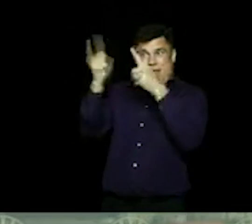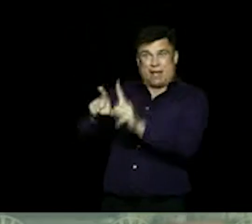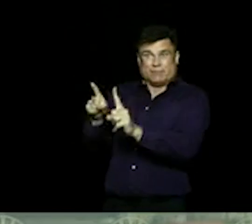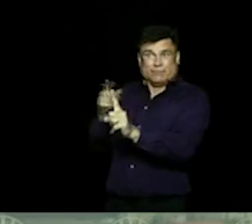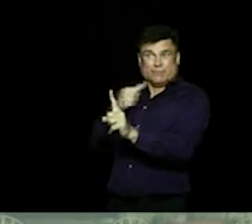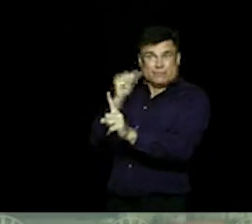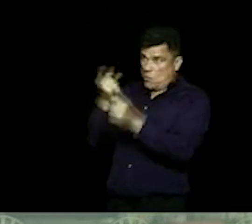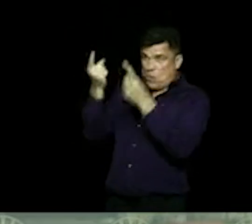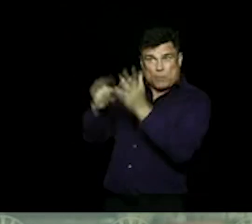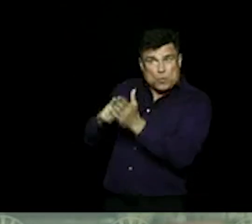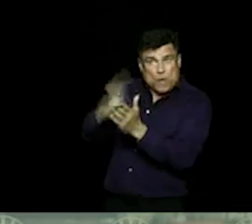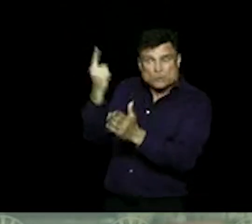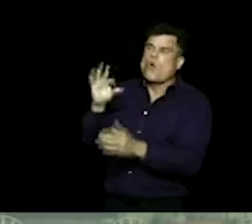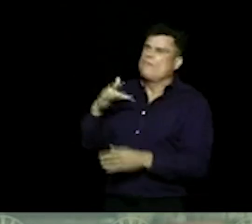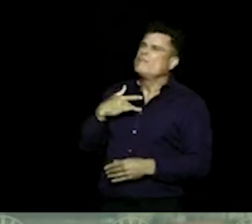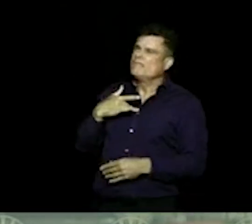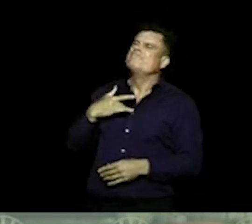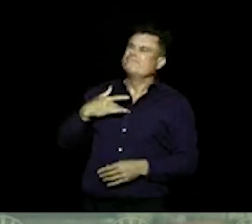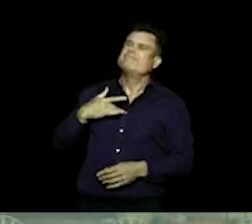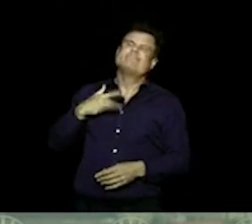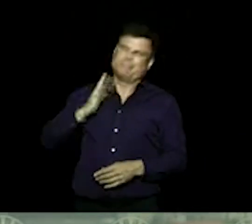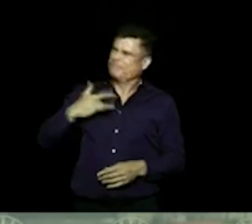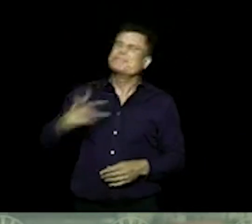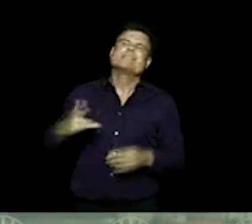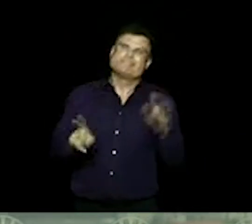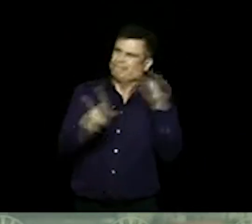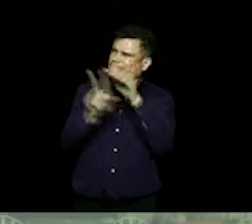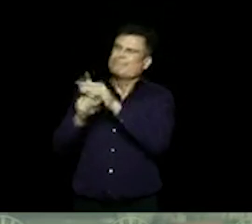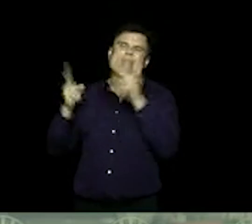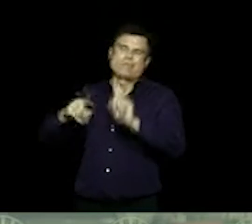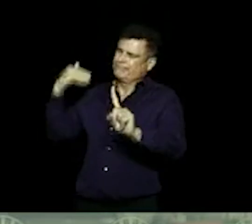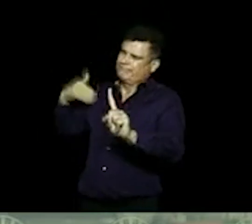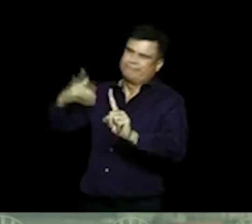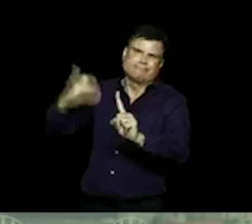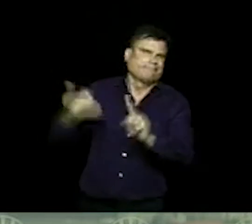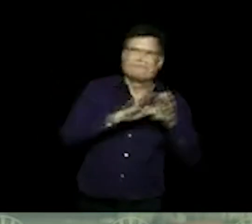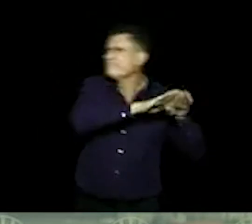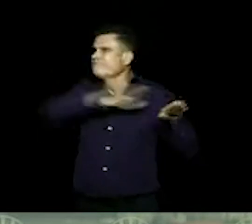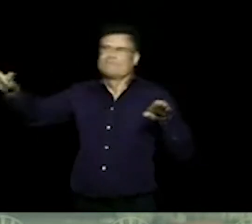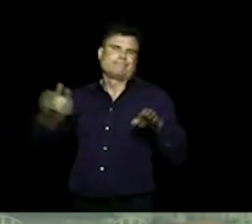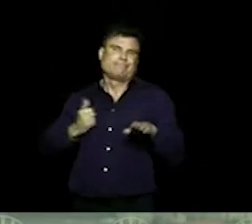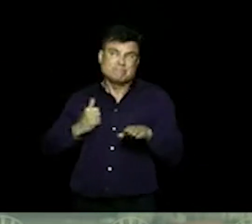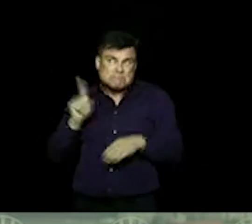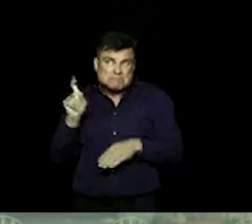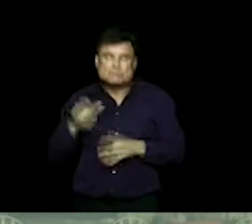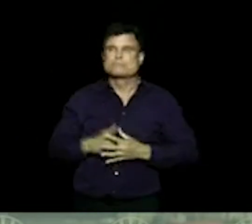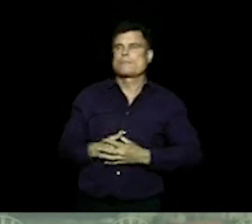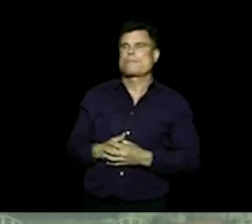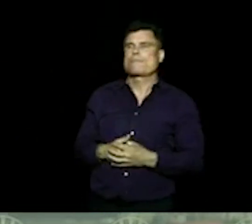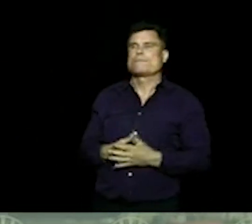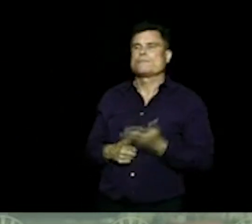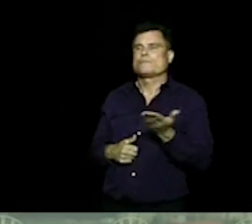be addressed here. There is absolutely a larger issue that needs to be addressed. That's why we're engaged together in a path that